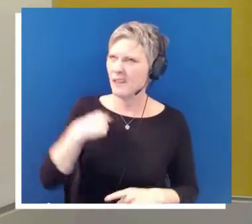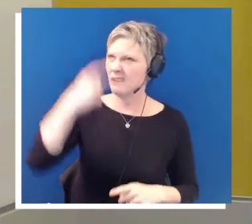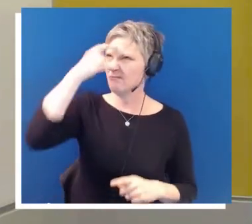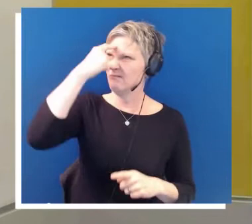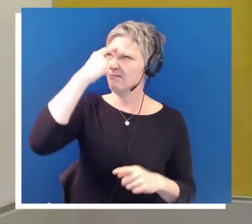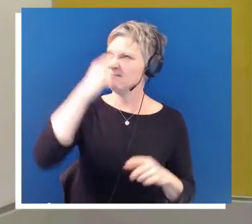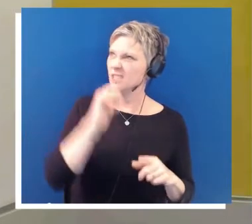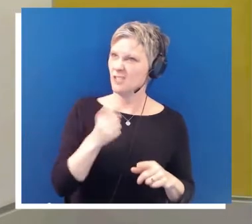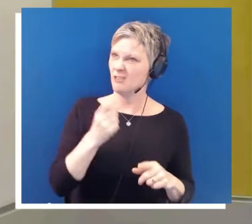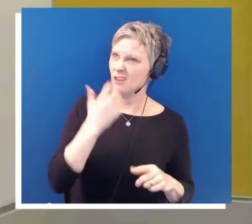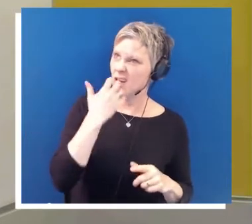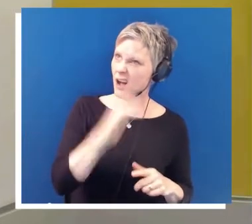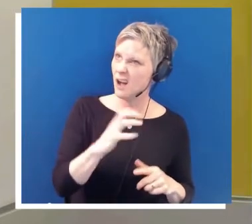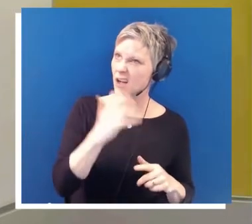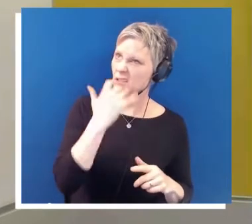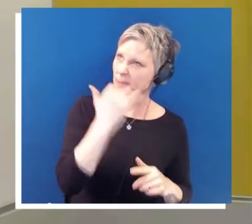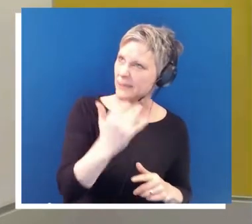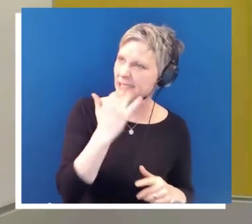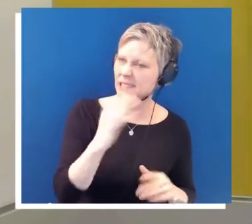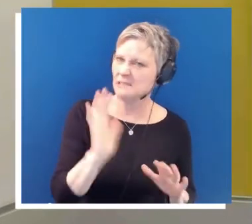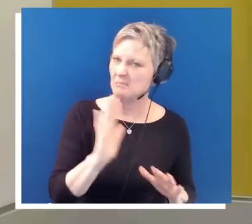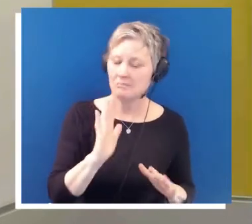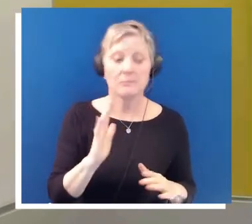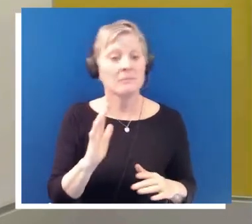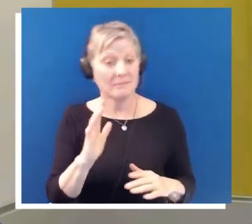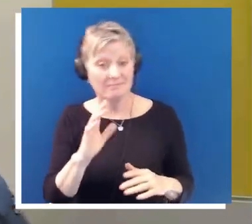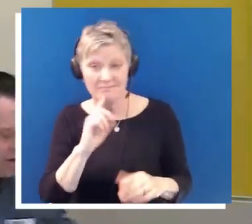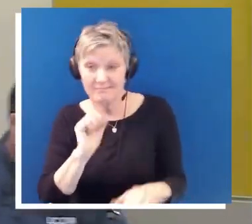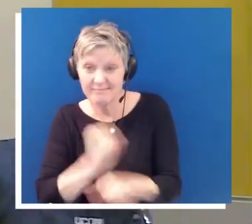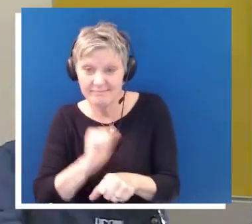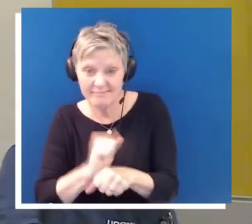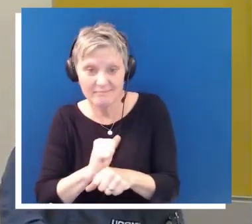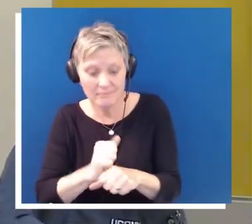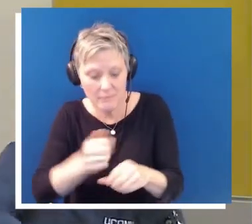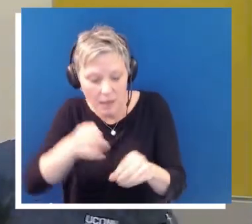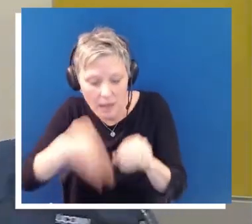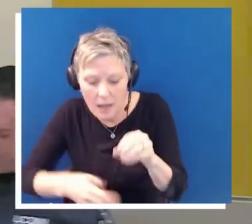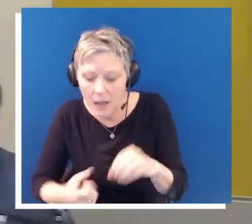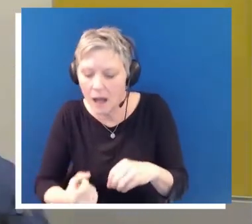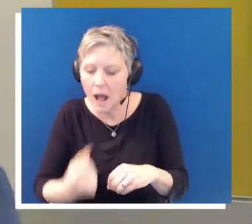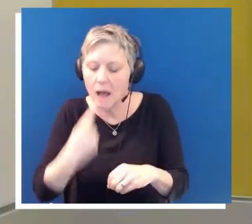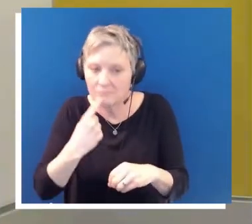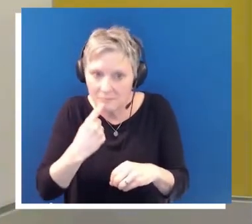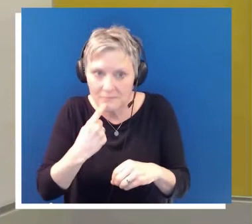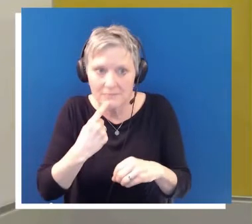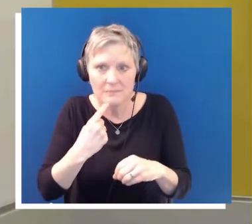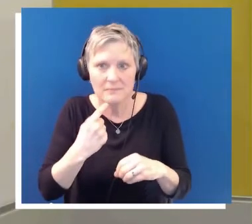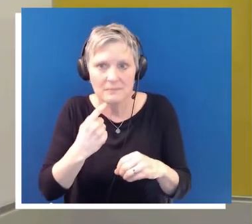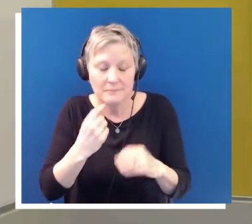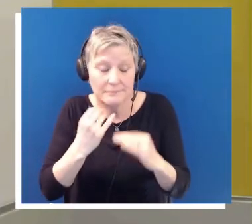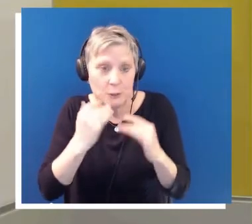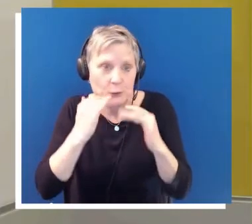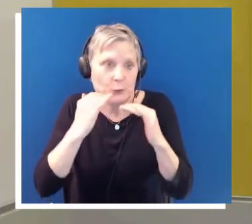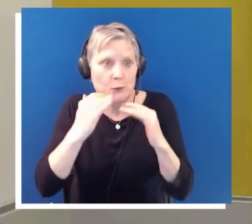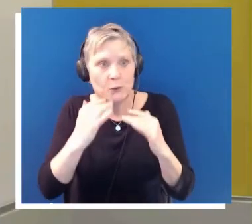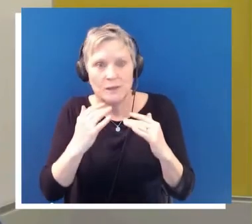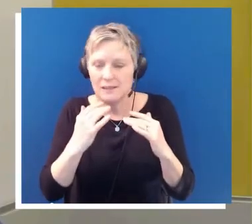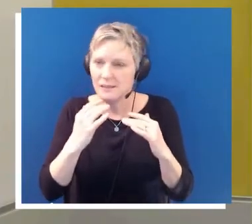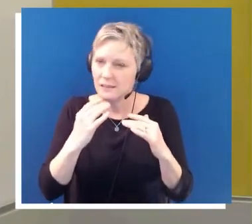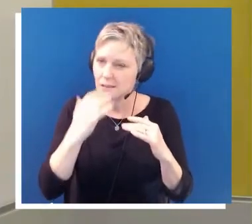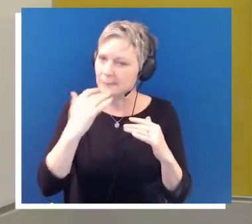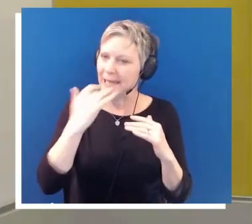piece of ginger and actually put it in your mouth, it would actually burn a little bit. It's actually got some serious heat to it. So what I'm going to do is I'm going to take a little bit of this